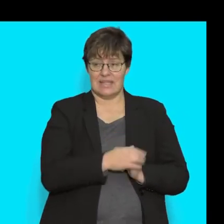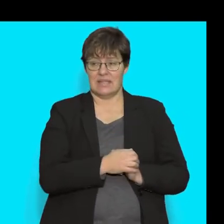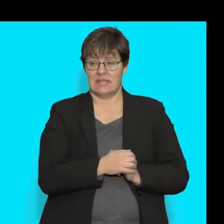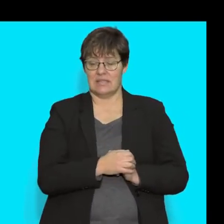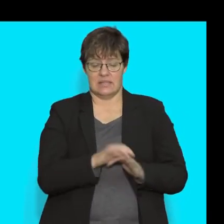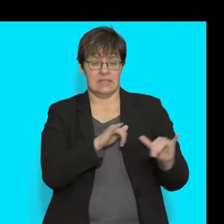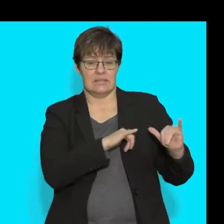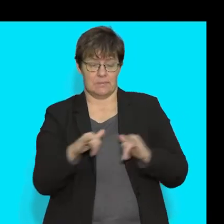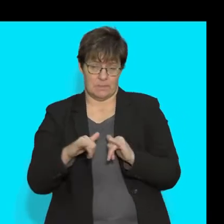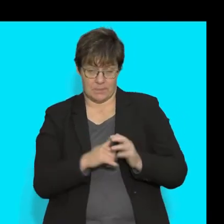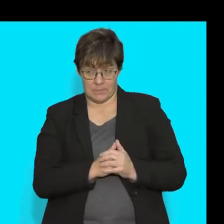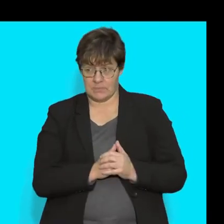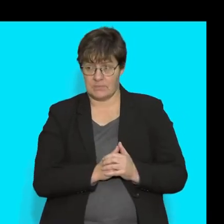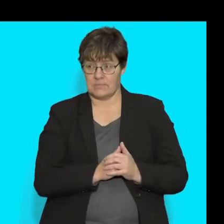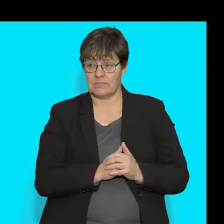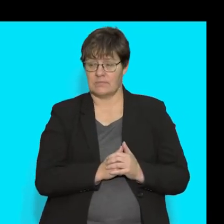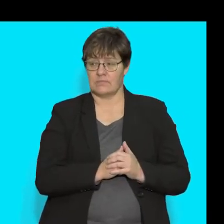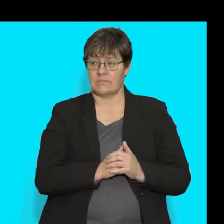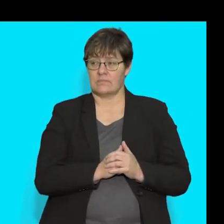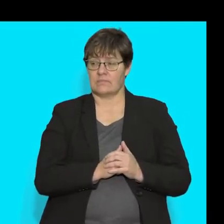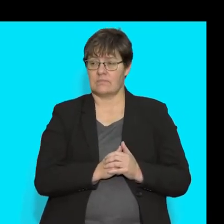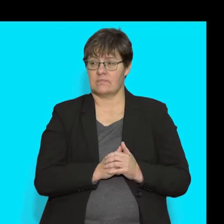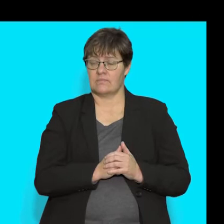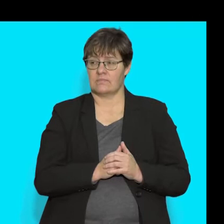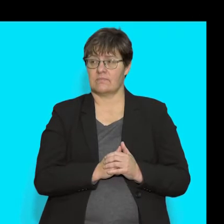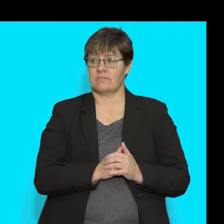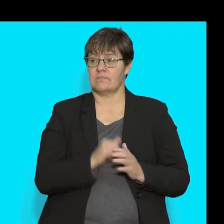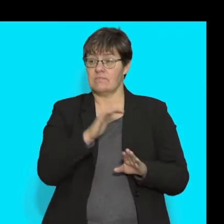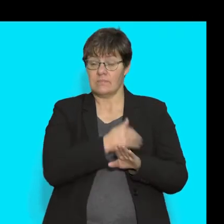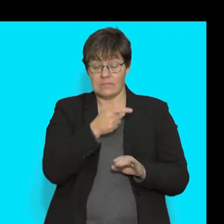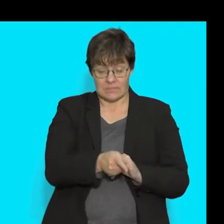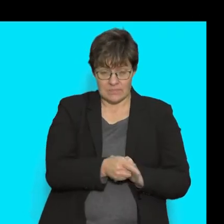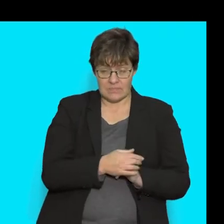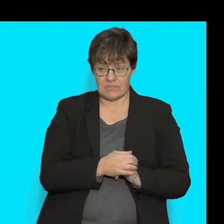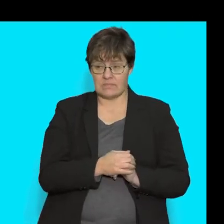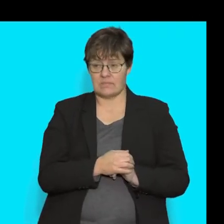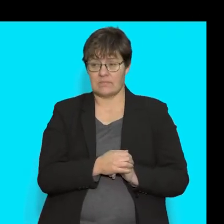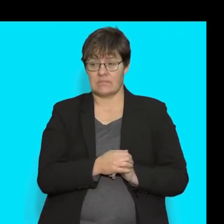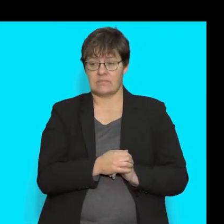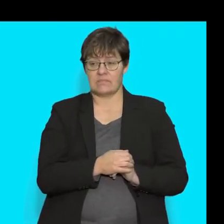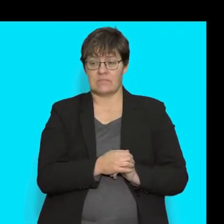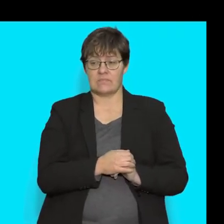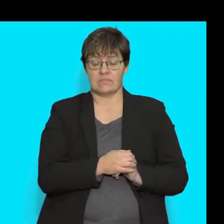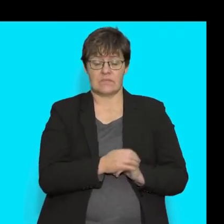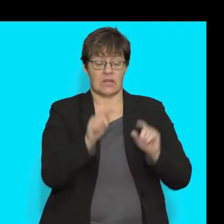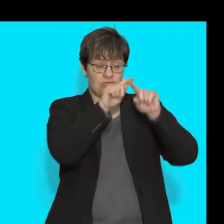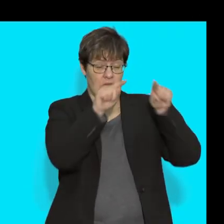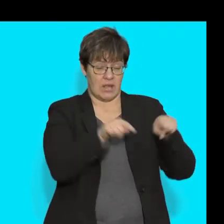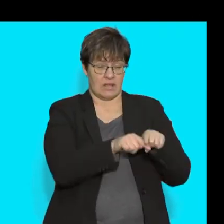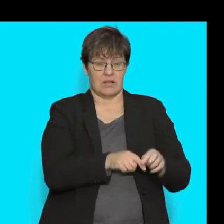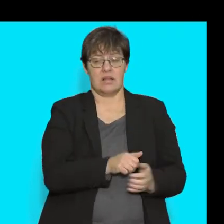just say D is common. D is common. And then based on that, I will say